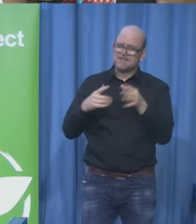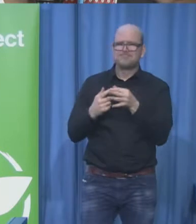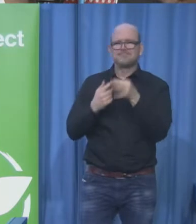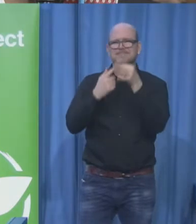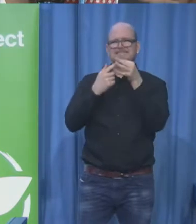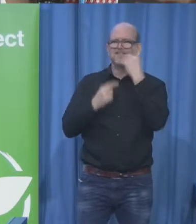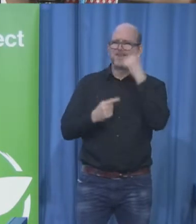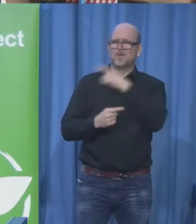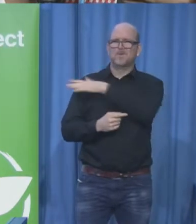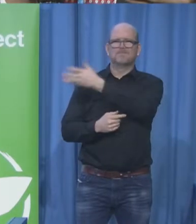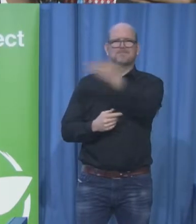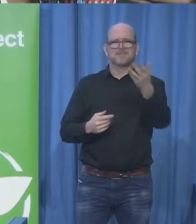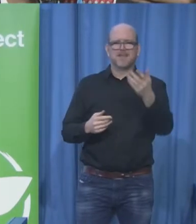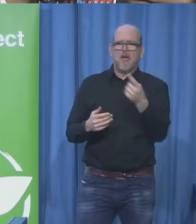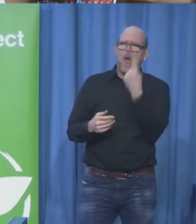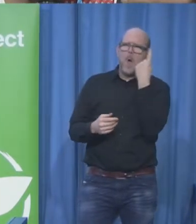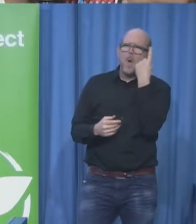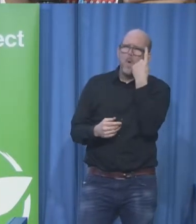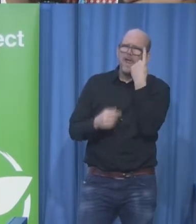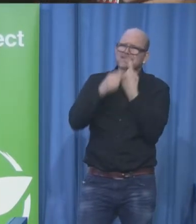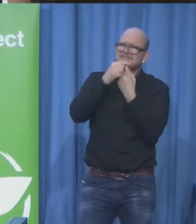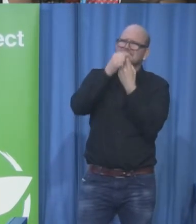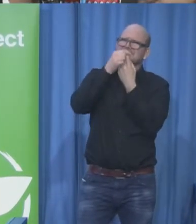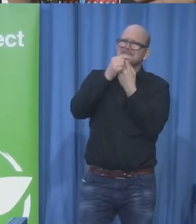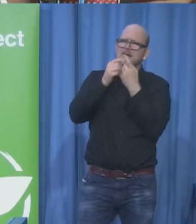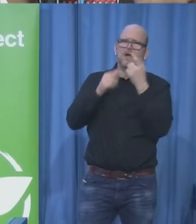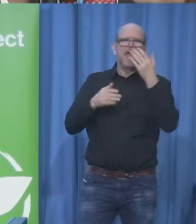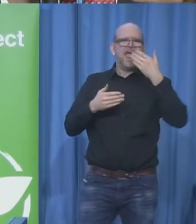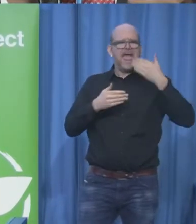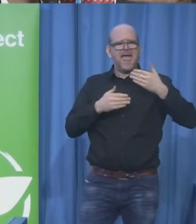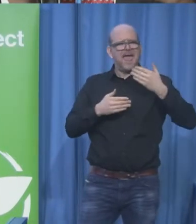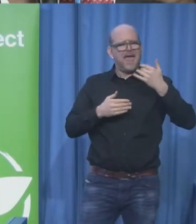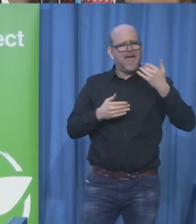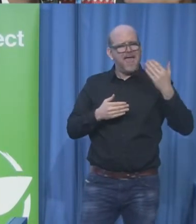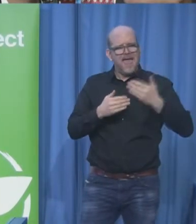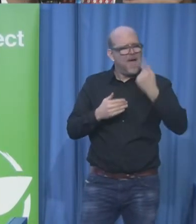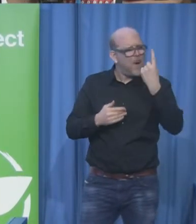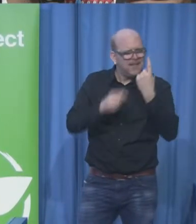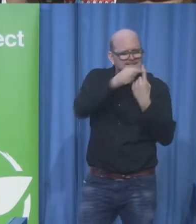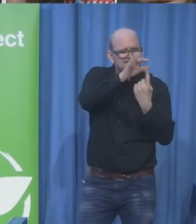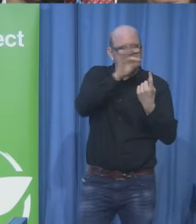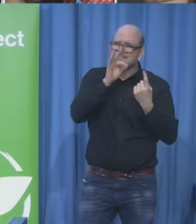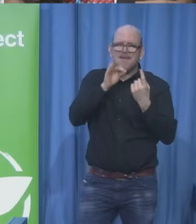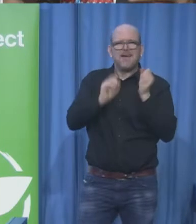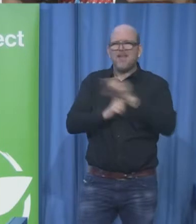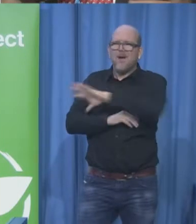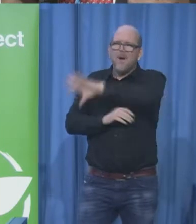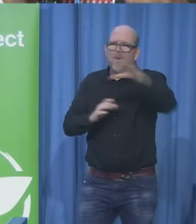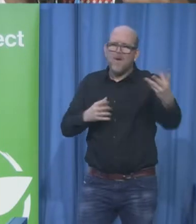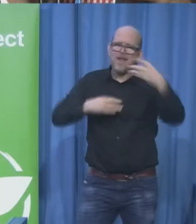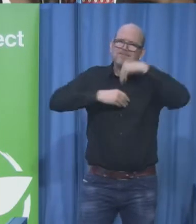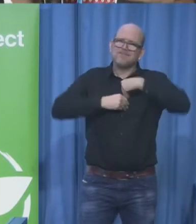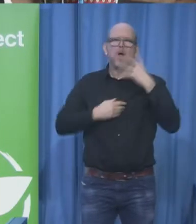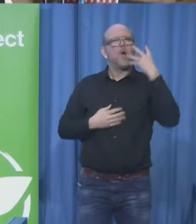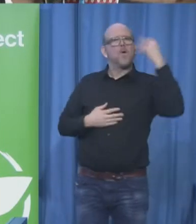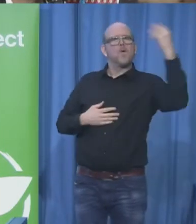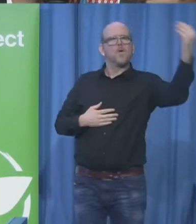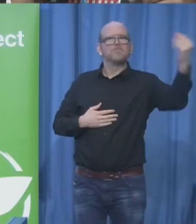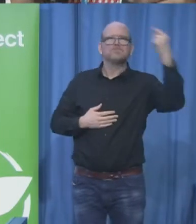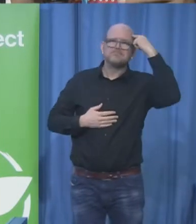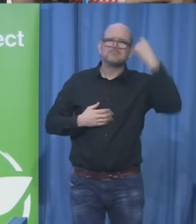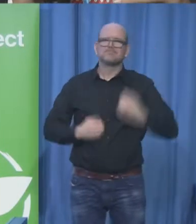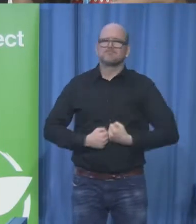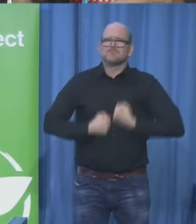could bring from this time that we've been together, I think it's the power of hope and that sense of eternal